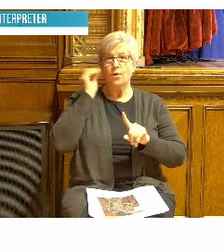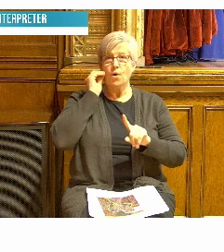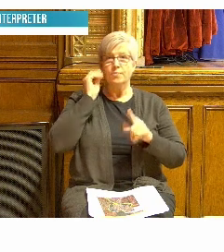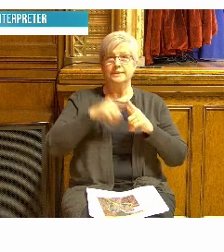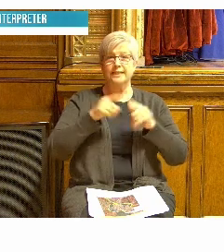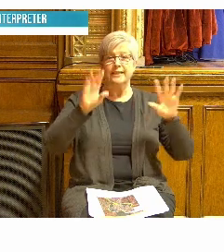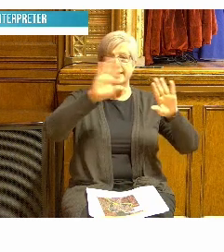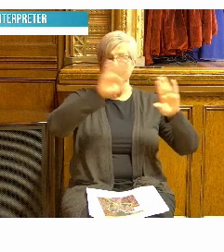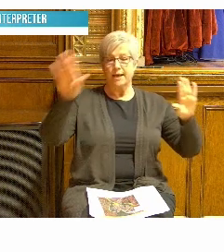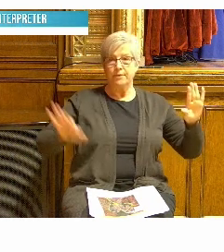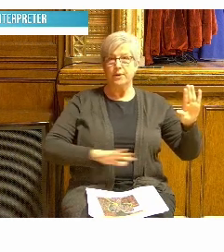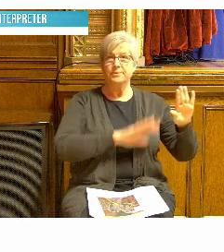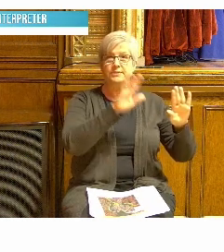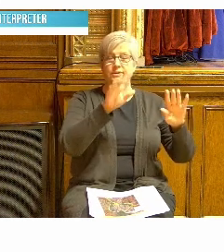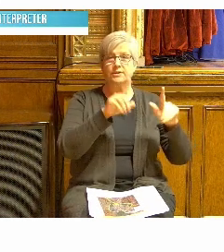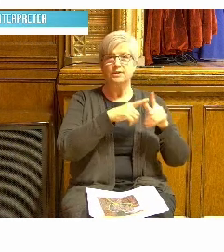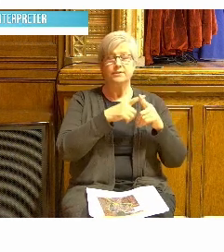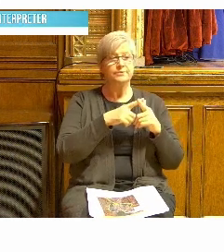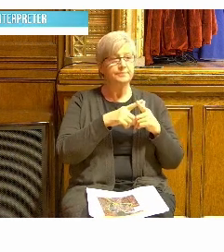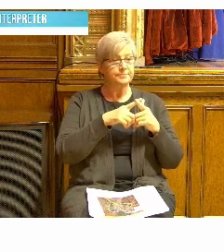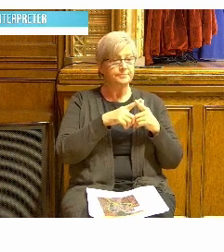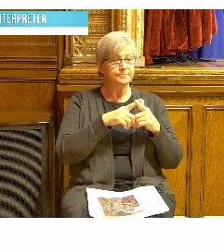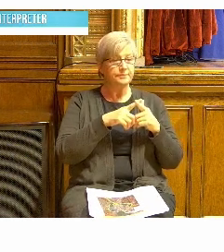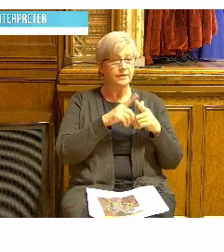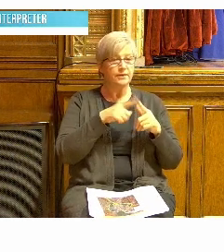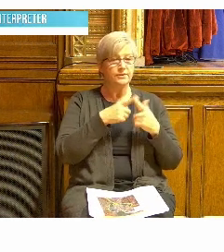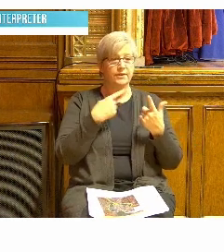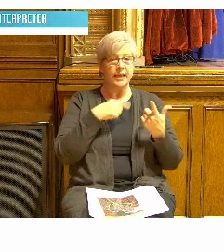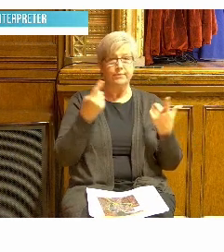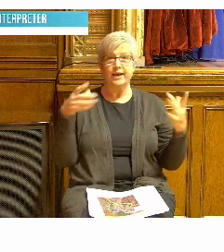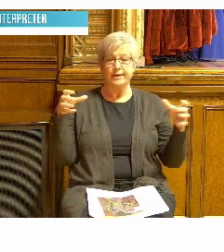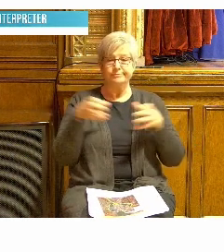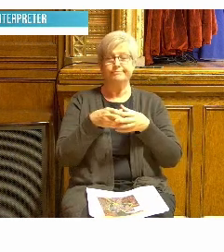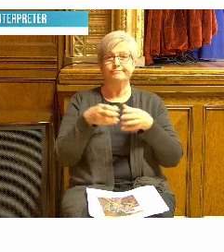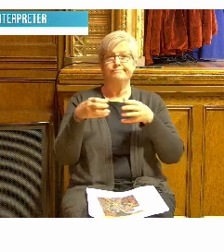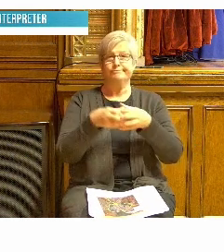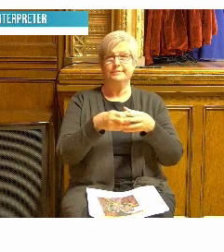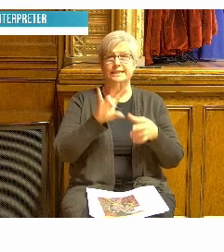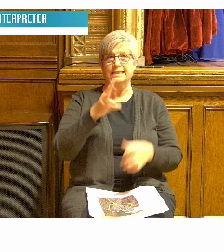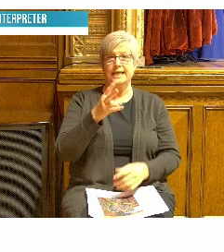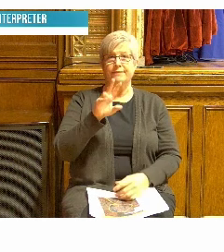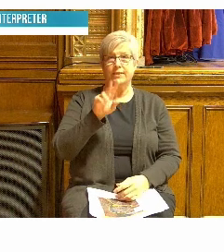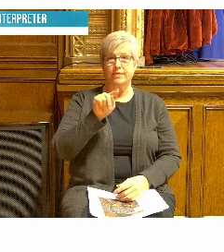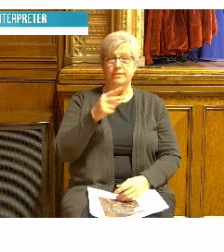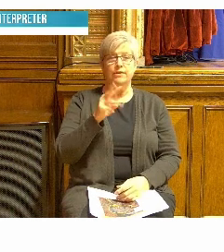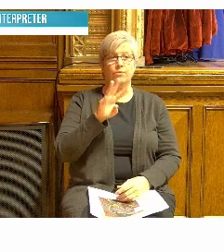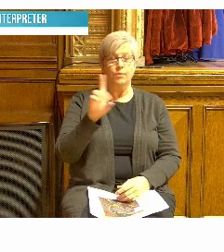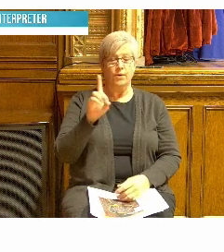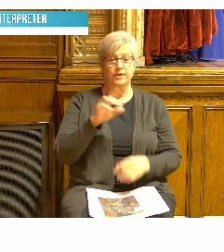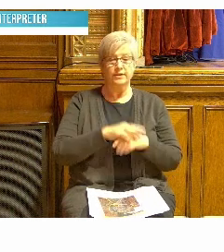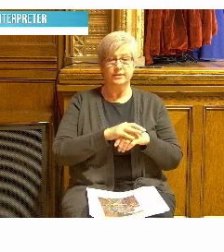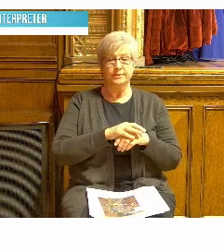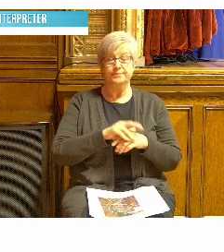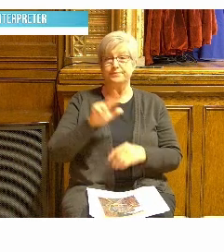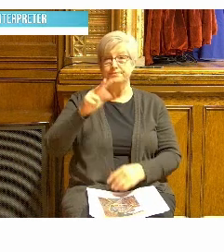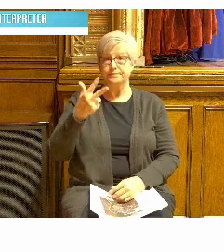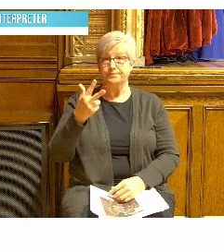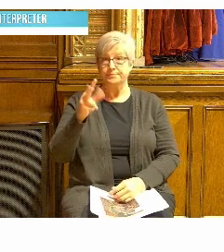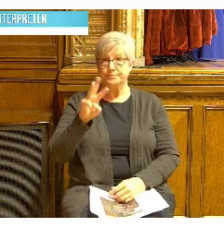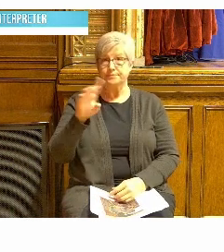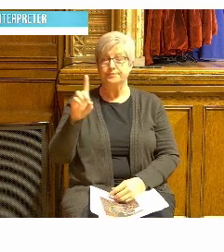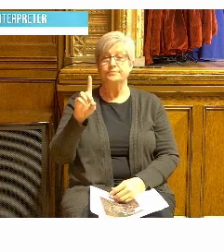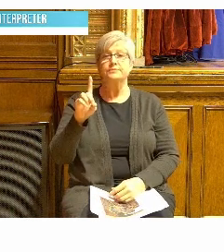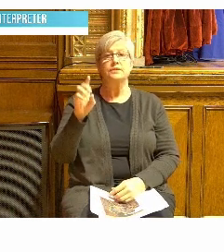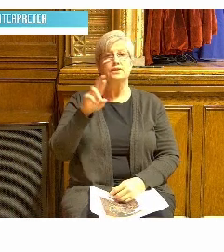suburbs or the outlying parts of the city, so they got crowded into the 7th Ward. The 3rd Ward, meanwhile,